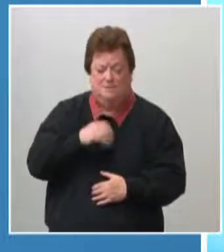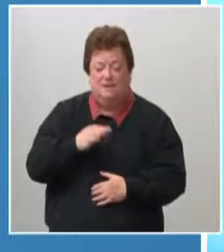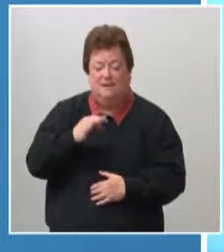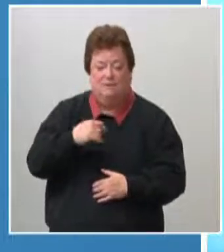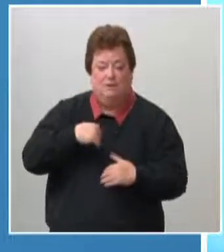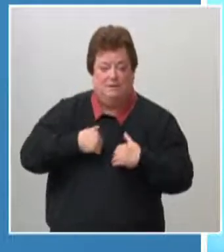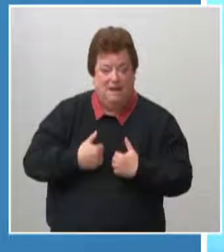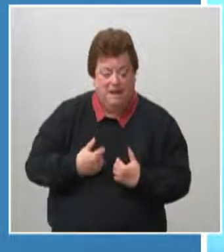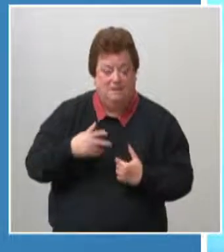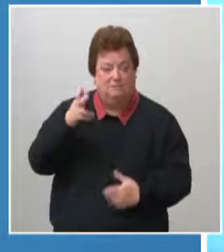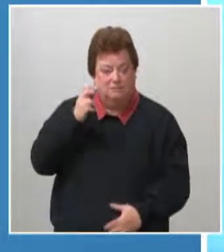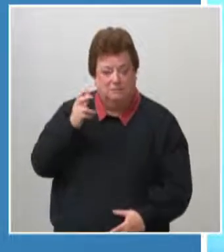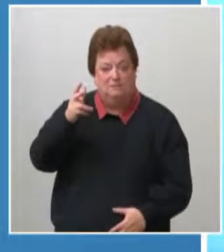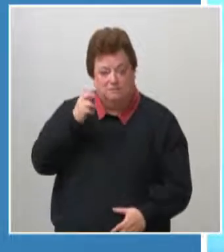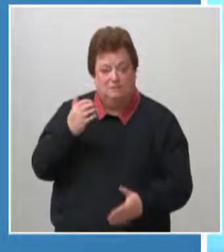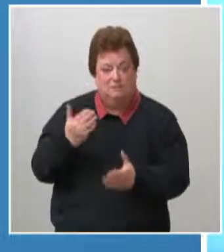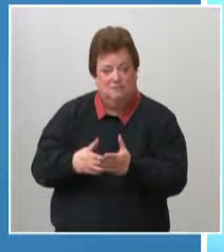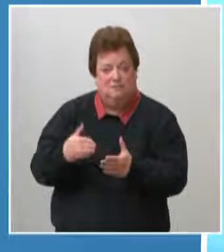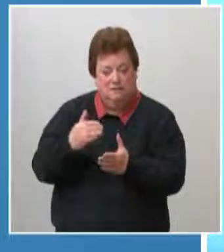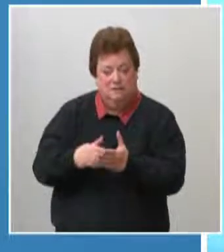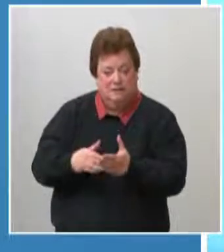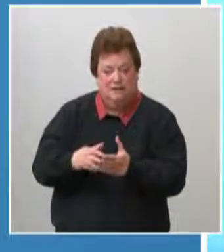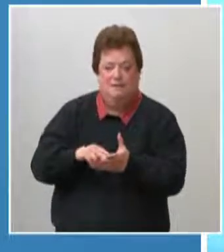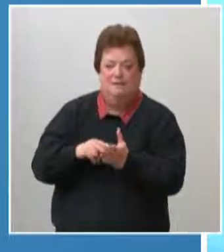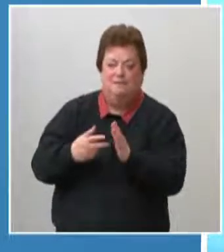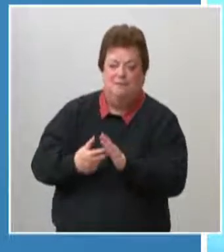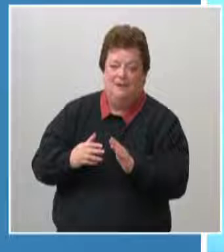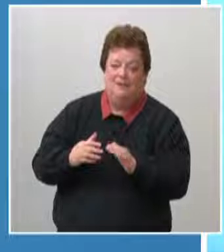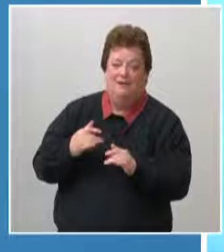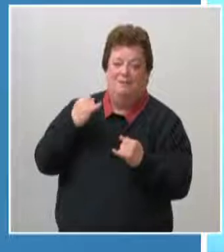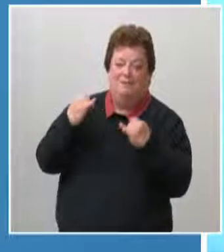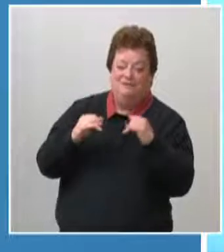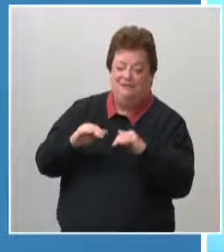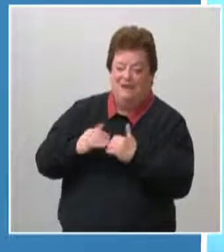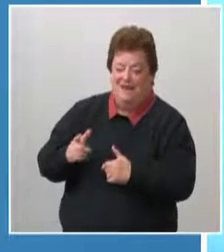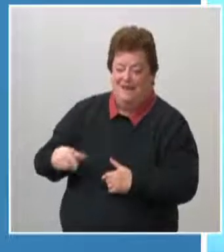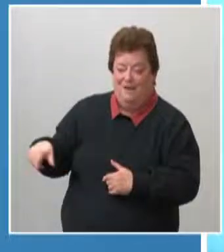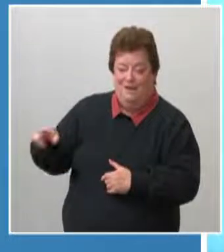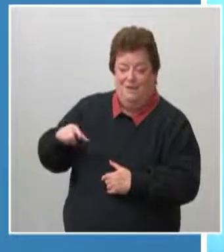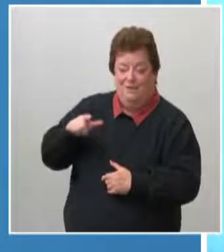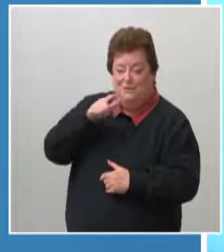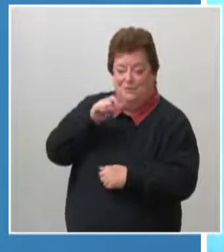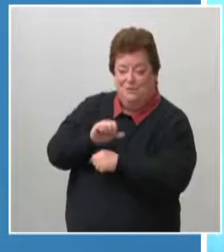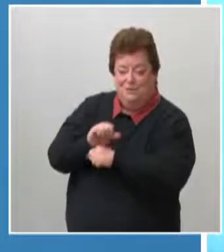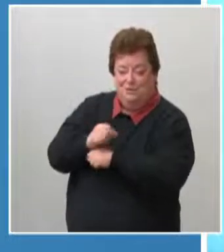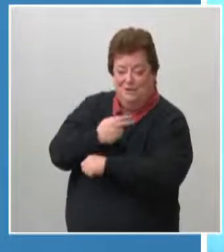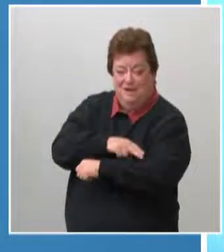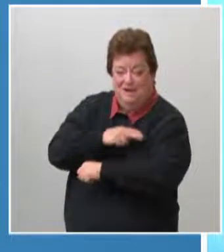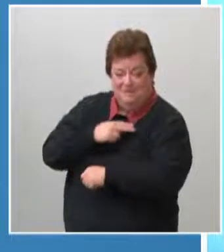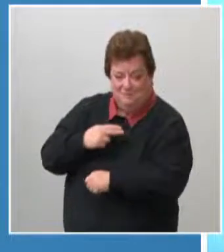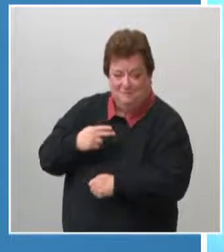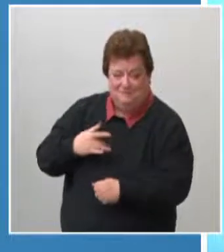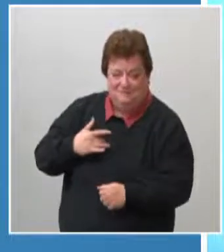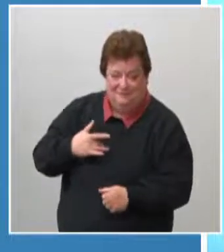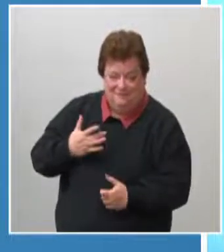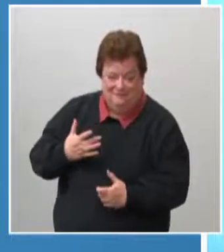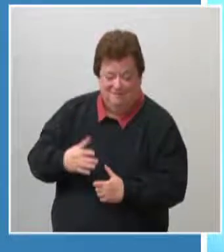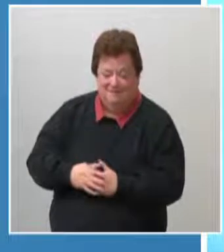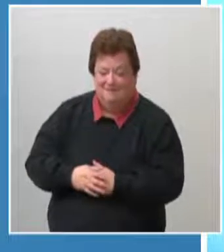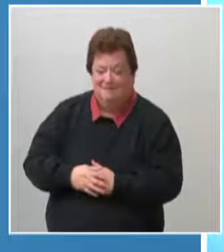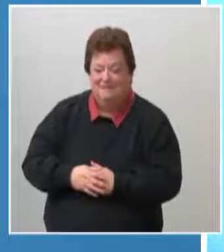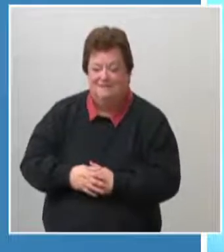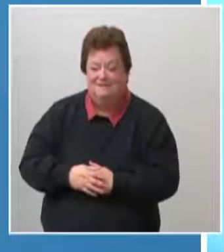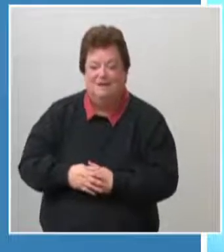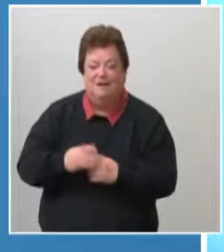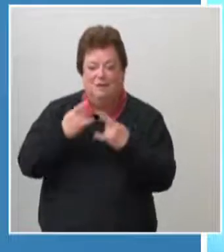these things, imagine how tired the healthcare workers are. We can make a difference if we work together.